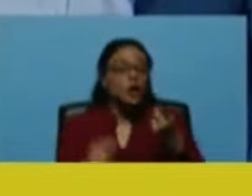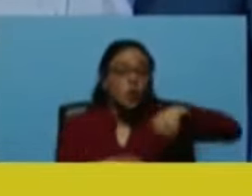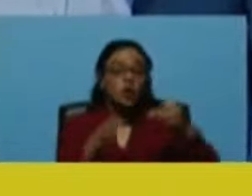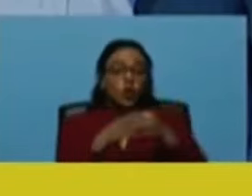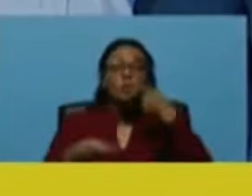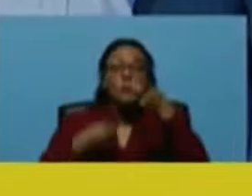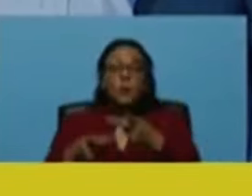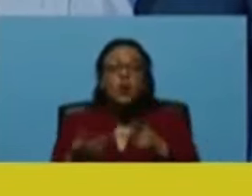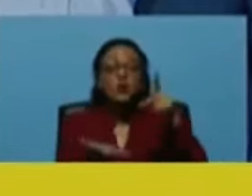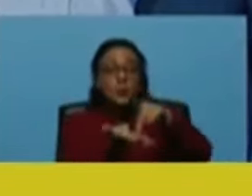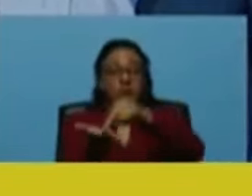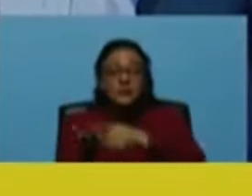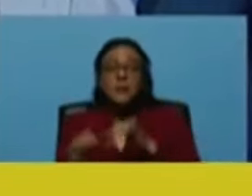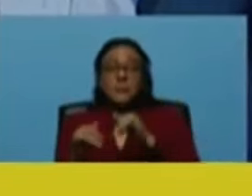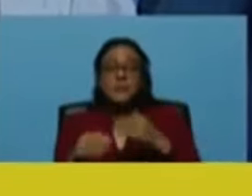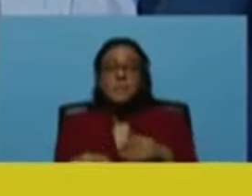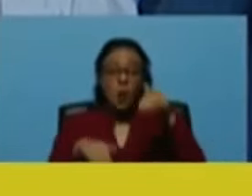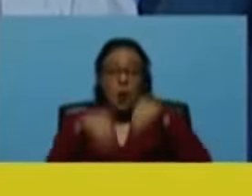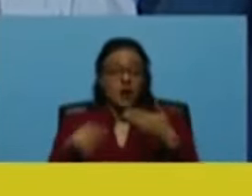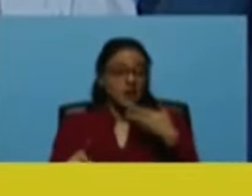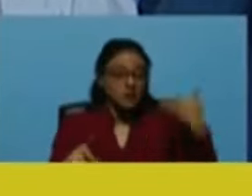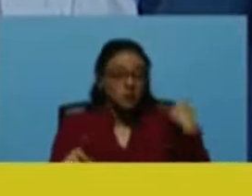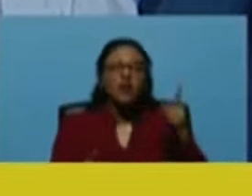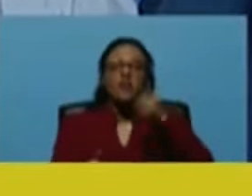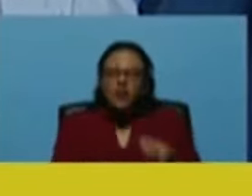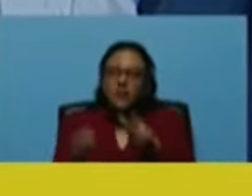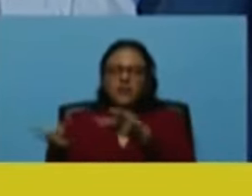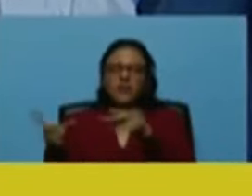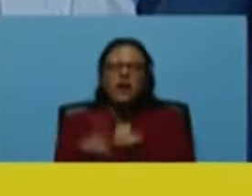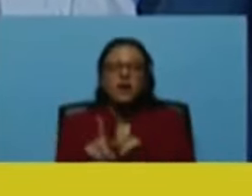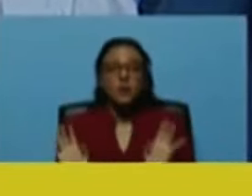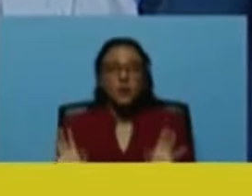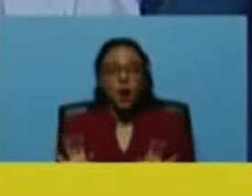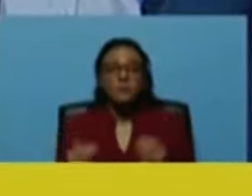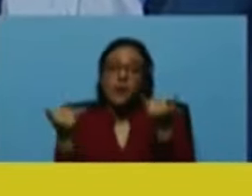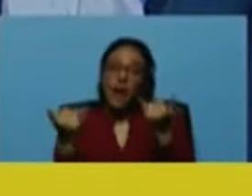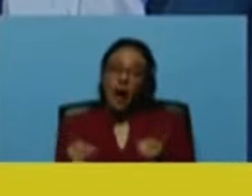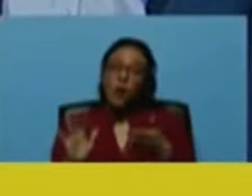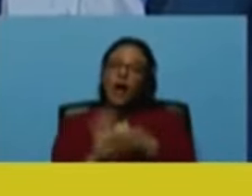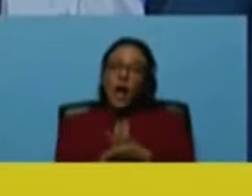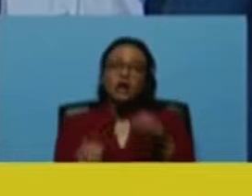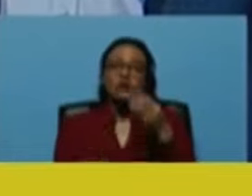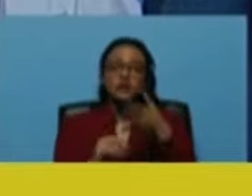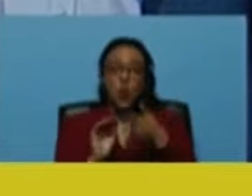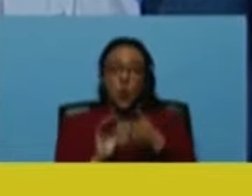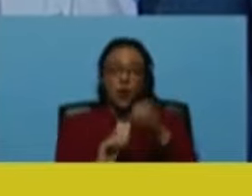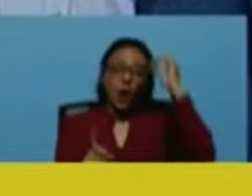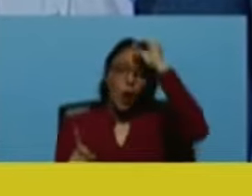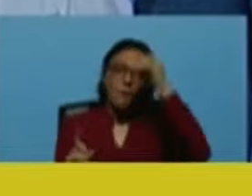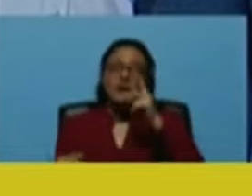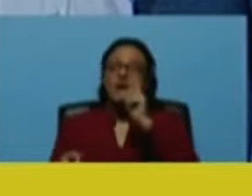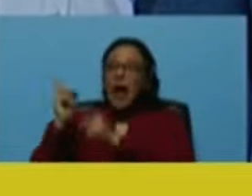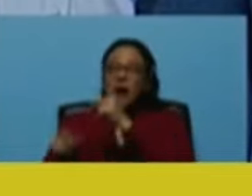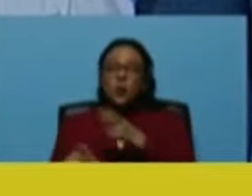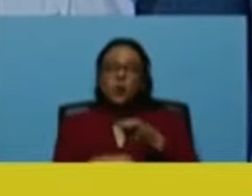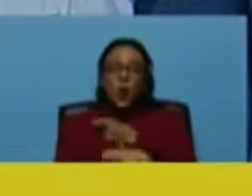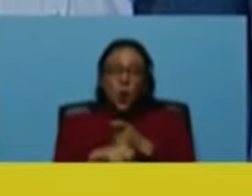basically all the information has been delivered by all the parties that participated in the elections.